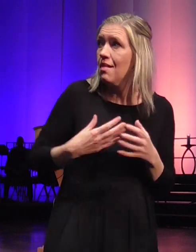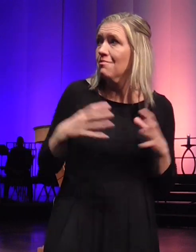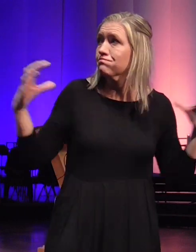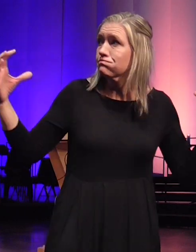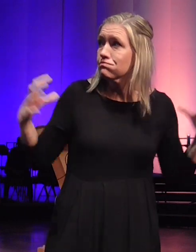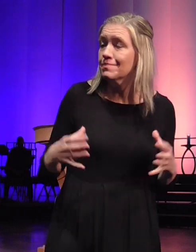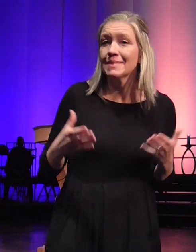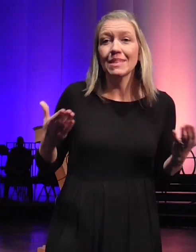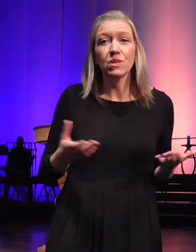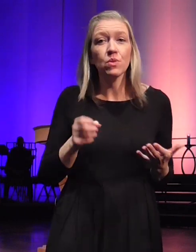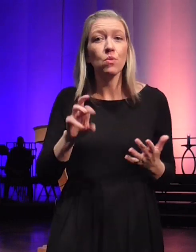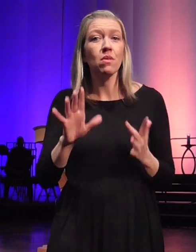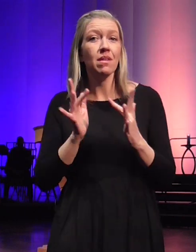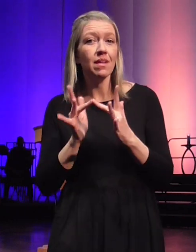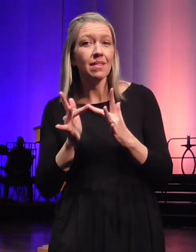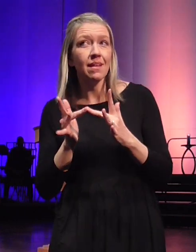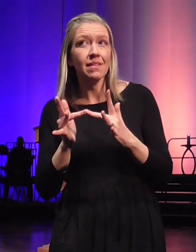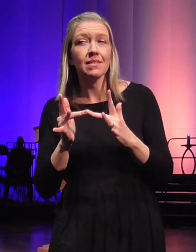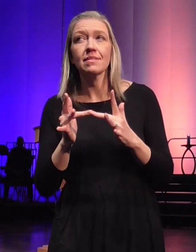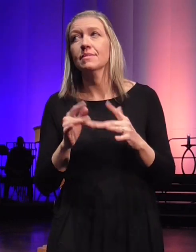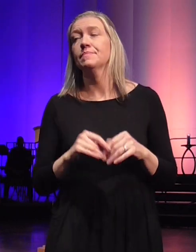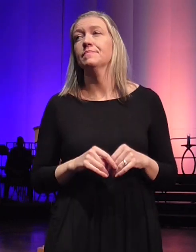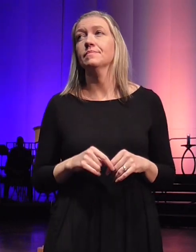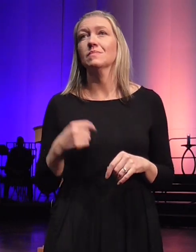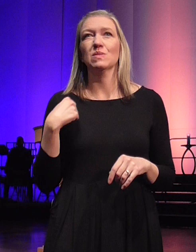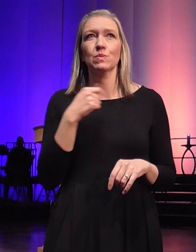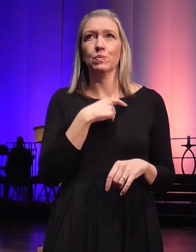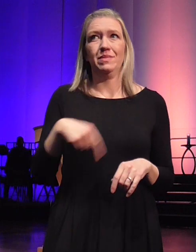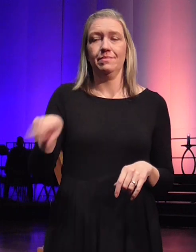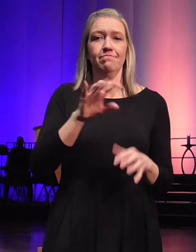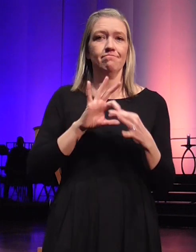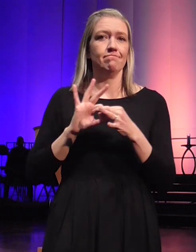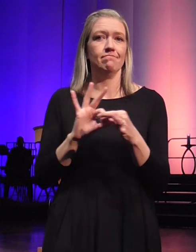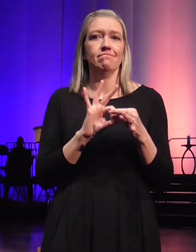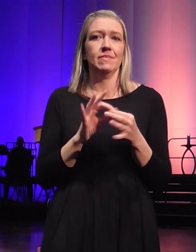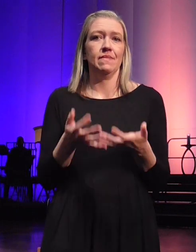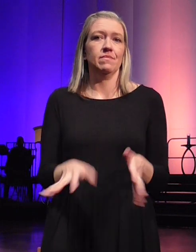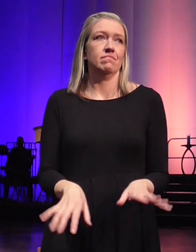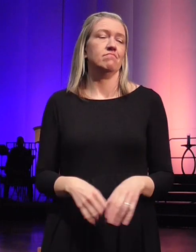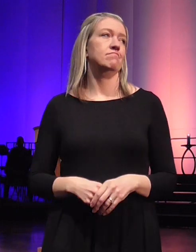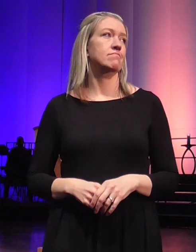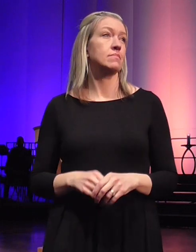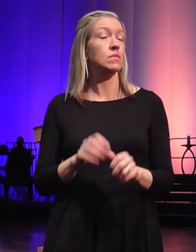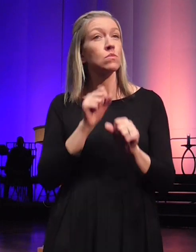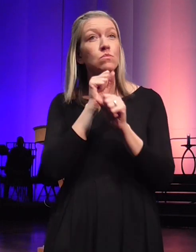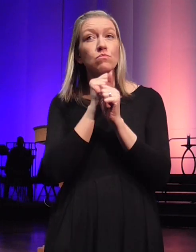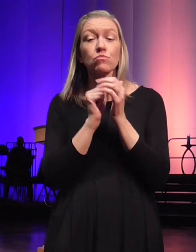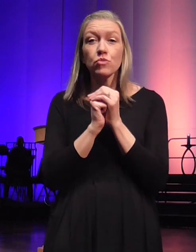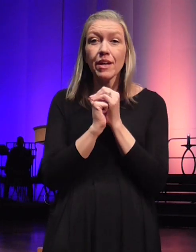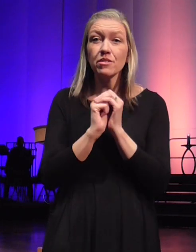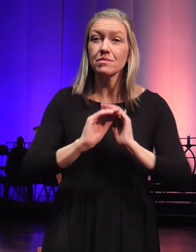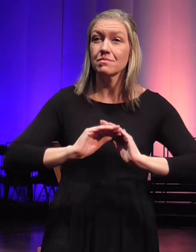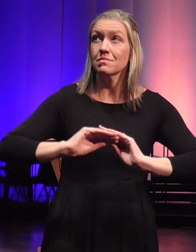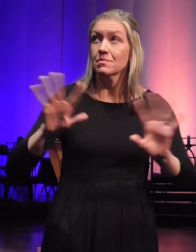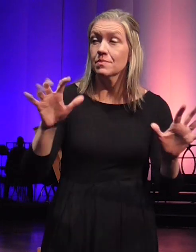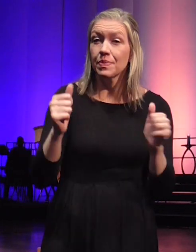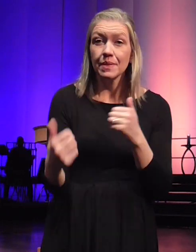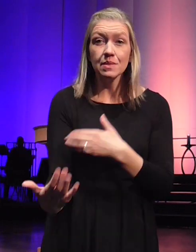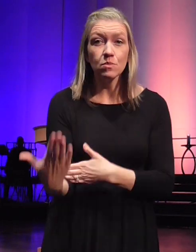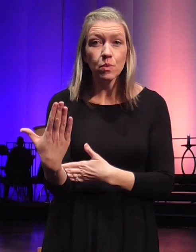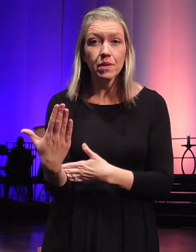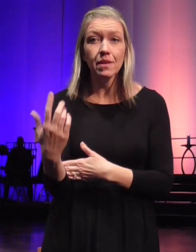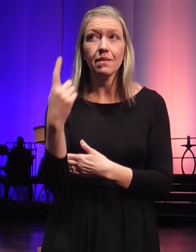gathered online, for we are connected. And the prayers that have gone out early this morning